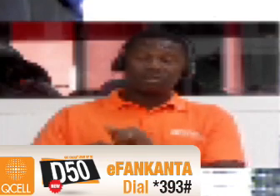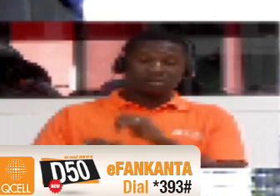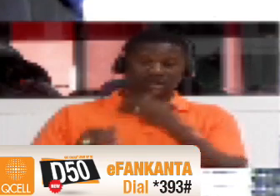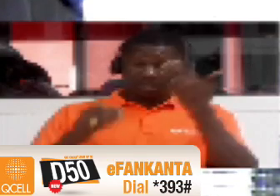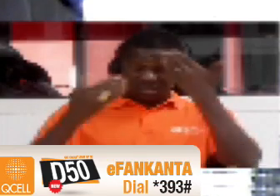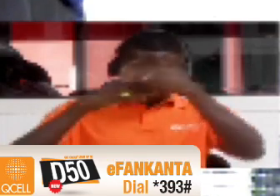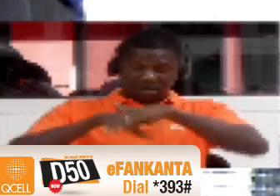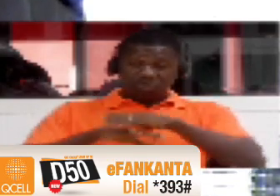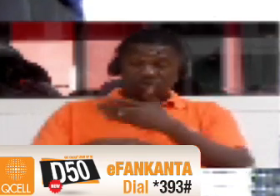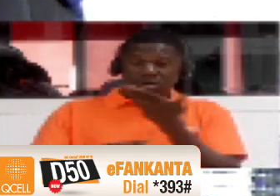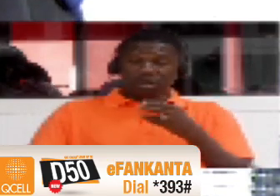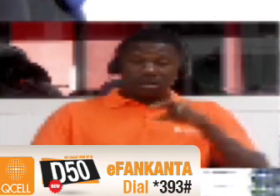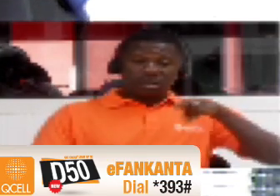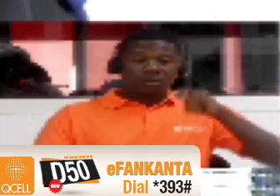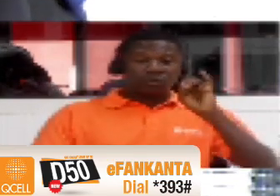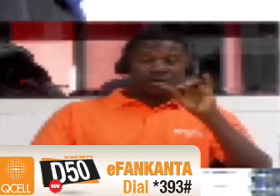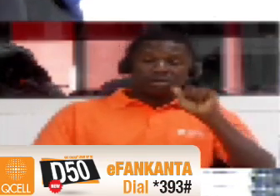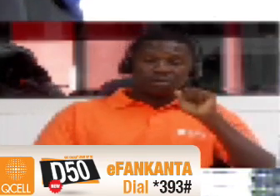was.